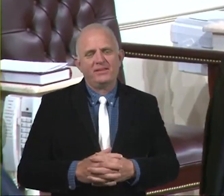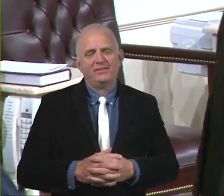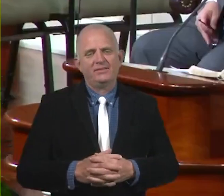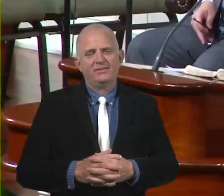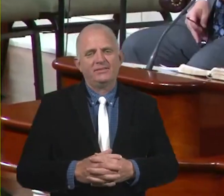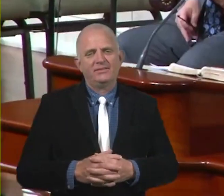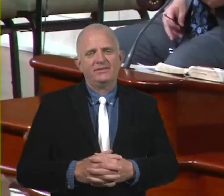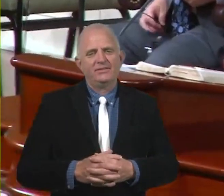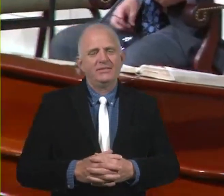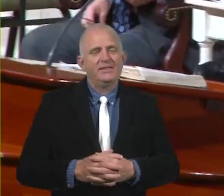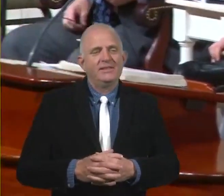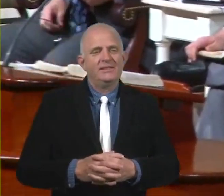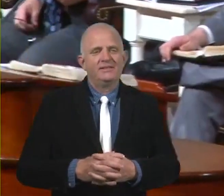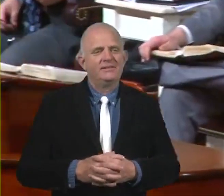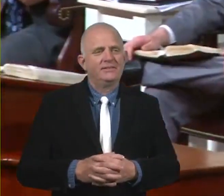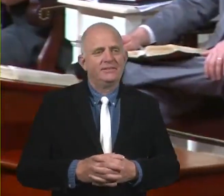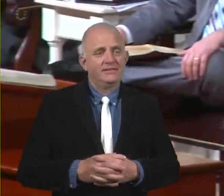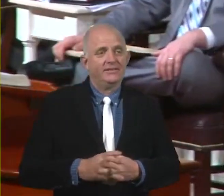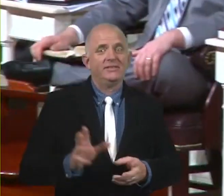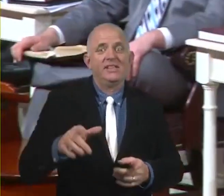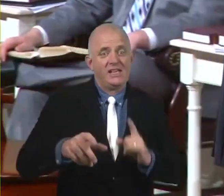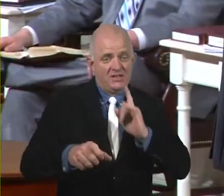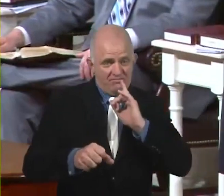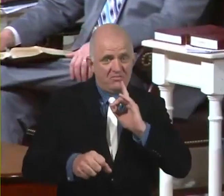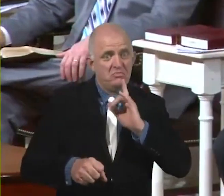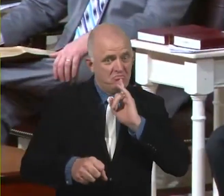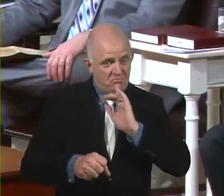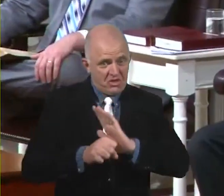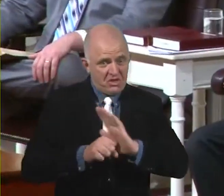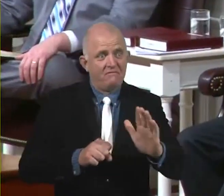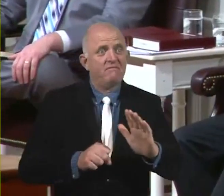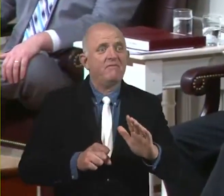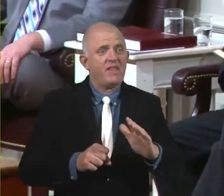And preacher, pretty soon they'd have had two camps.